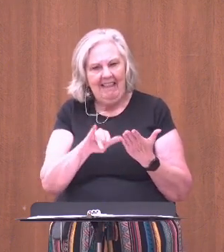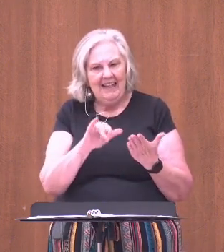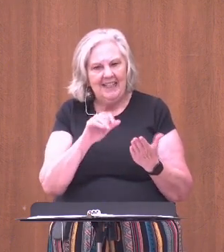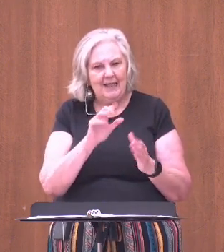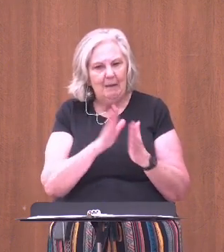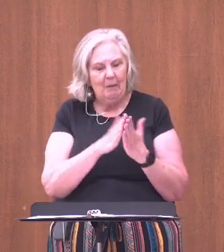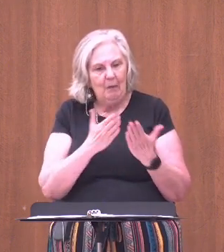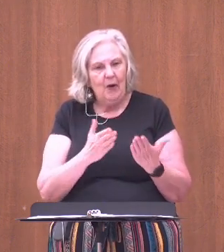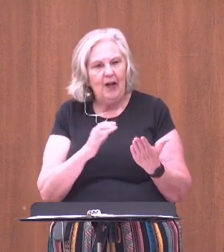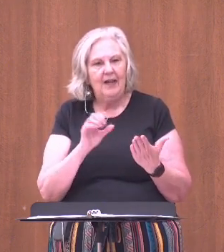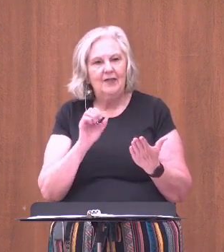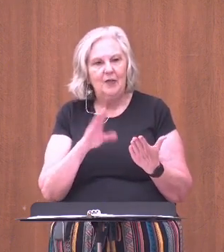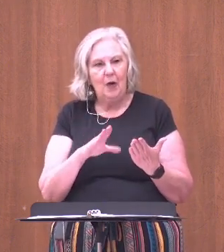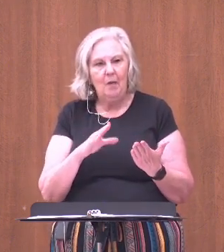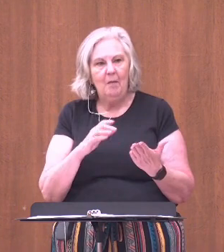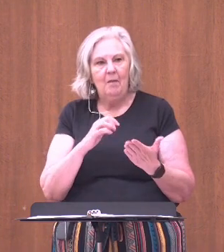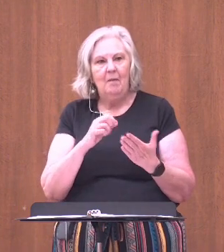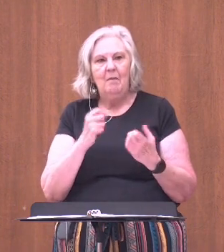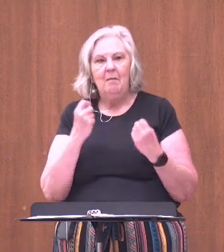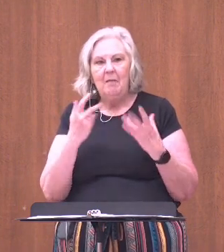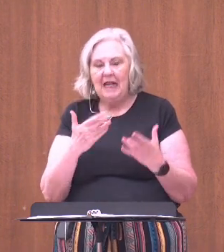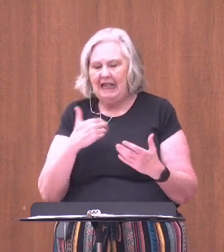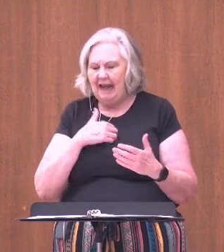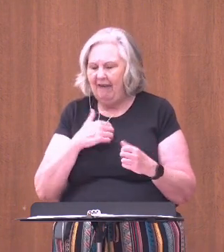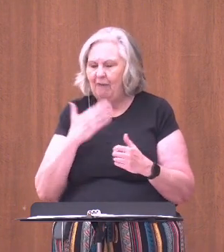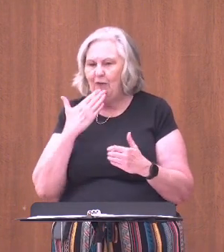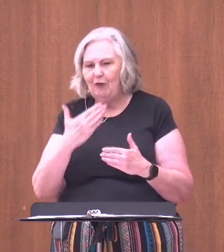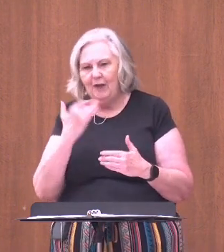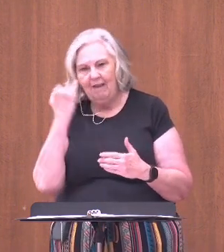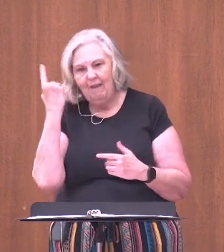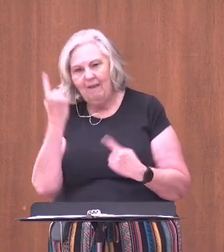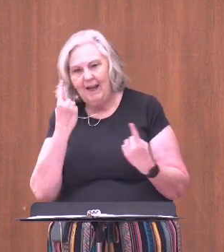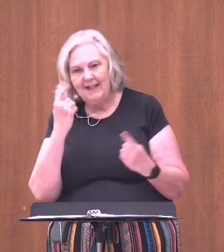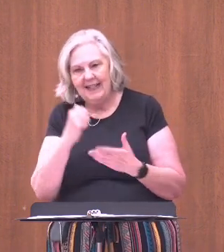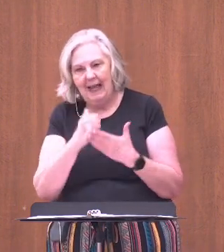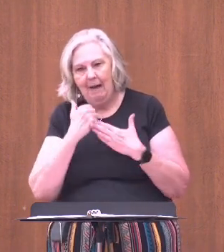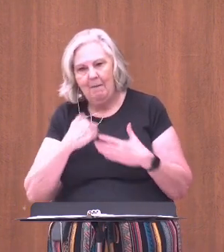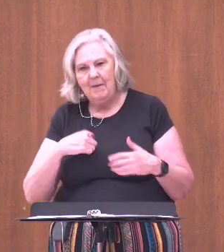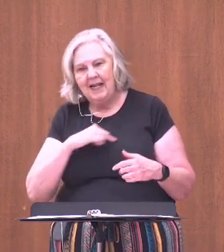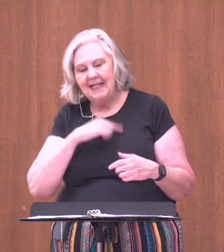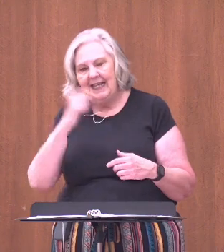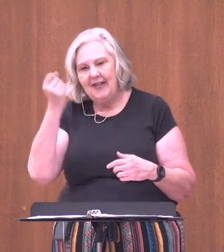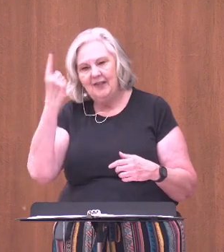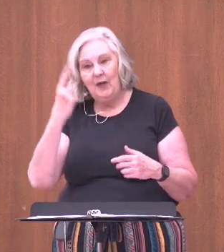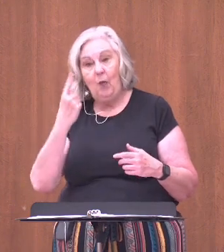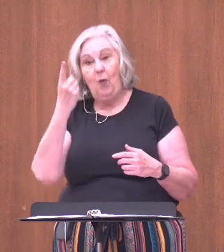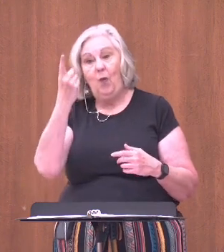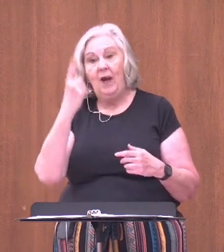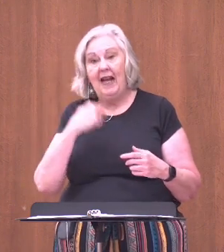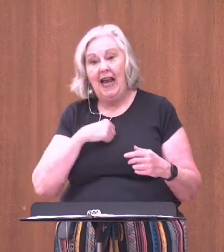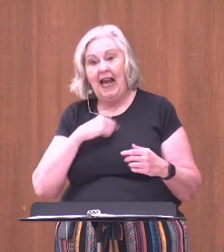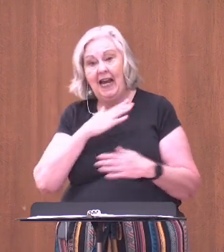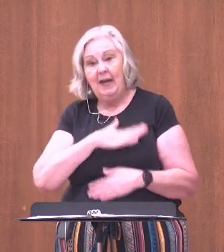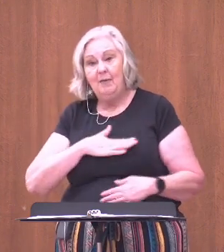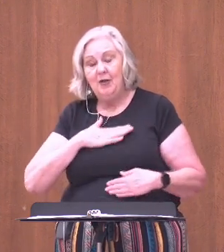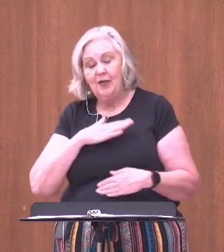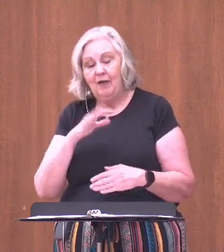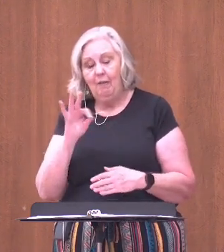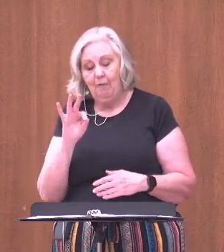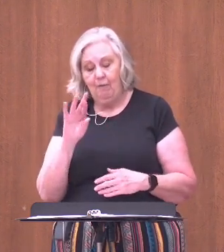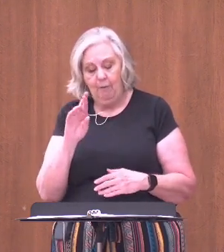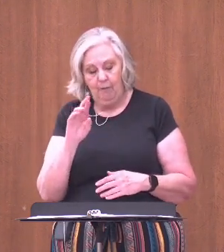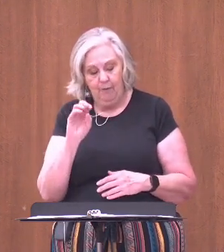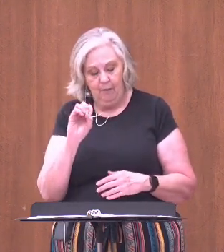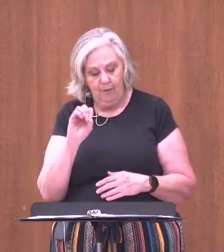great thoughts that help us to understand more fully. One quote from a theologian I appreciate, Frederick Buechner,